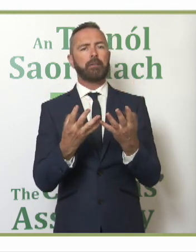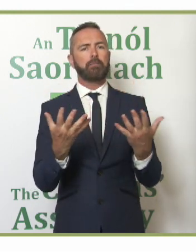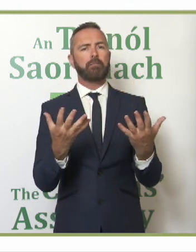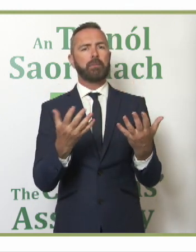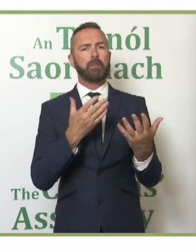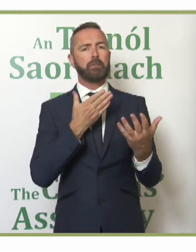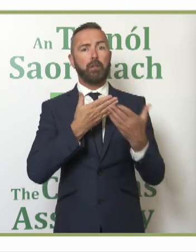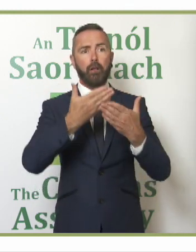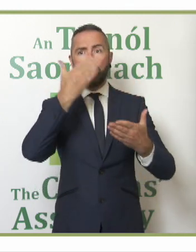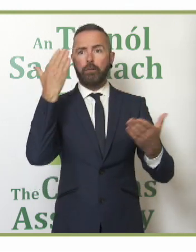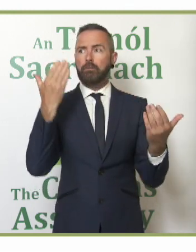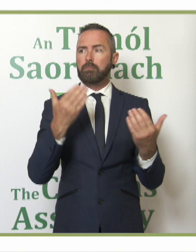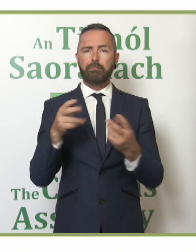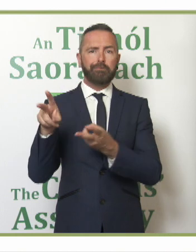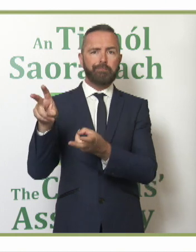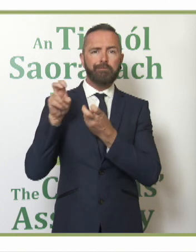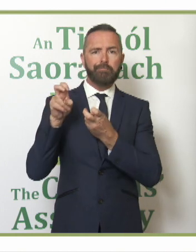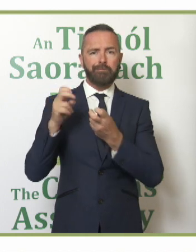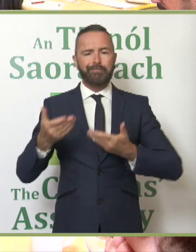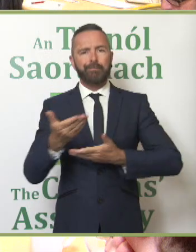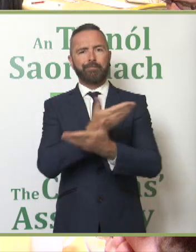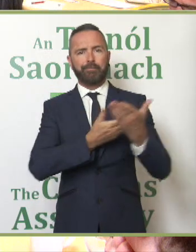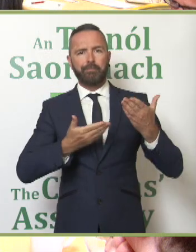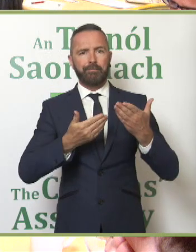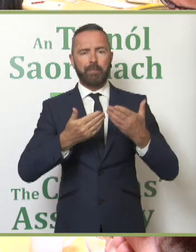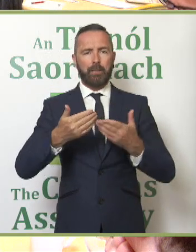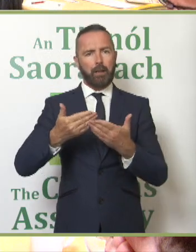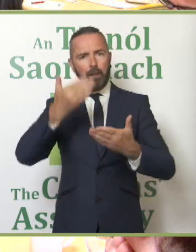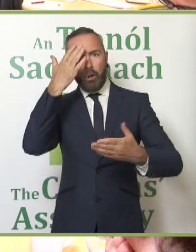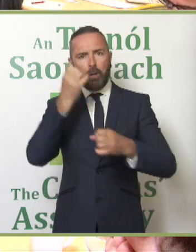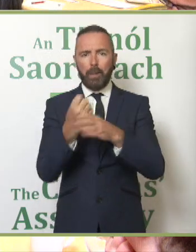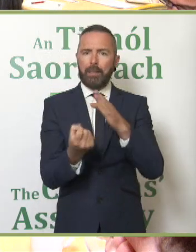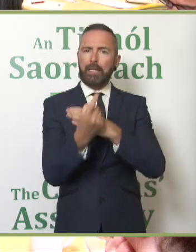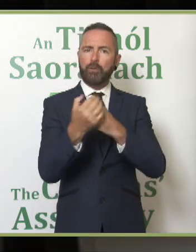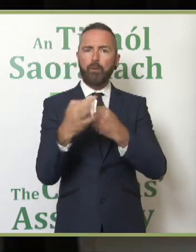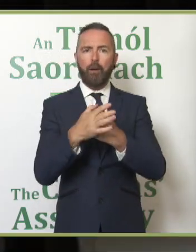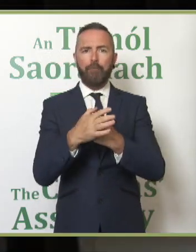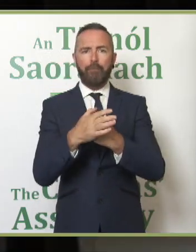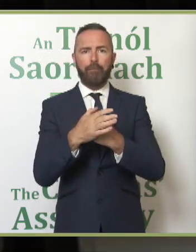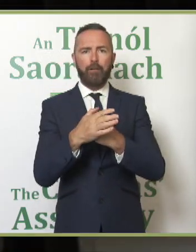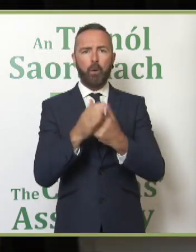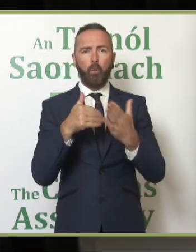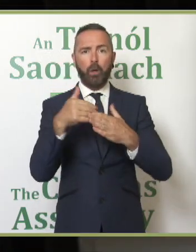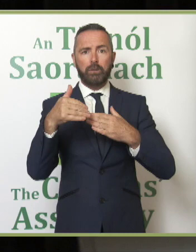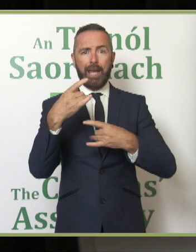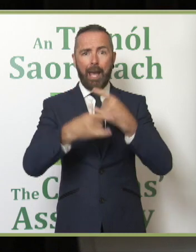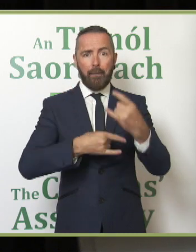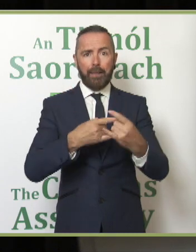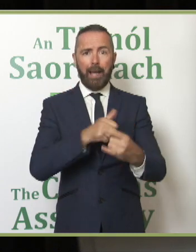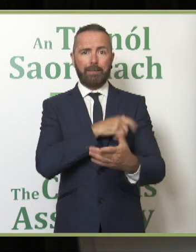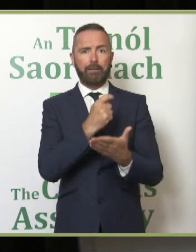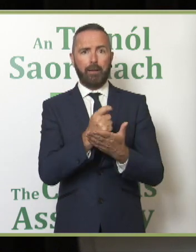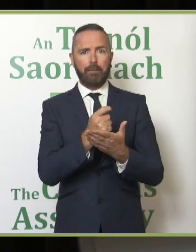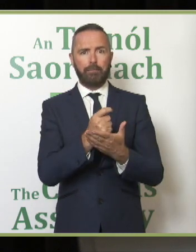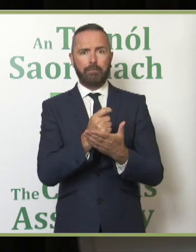to learn and discuss, to learn about the issue that the citizens' assembly is on and to discuss aspects of